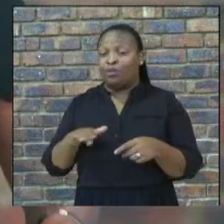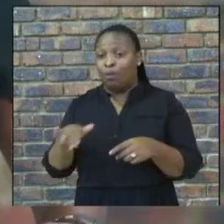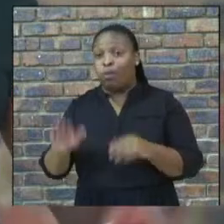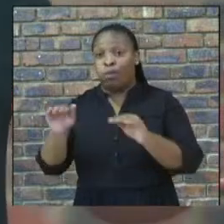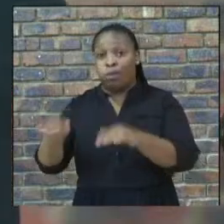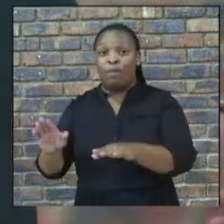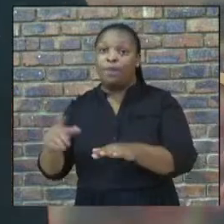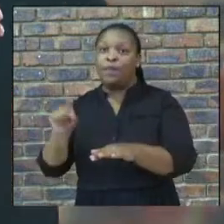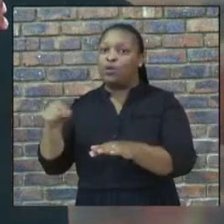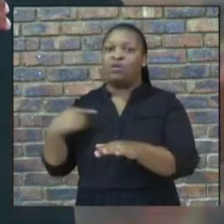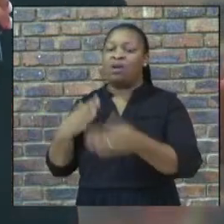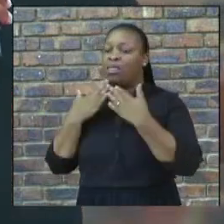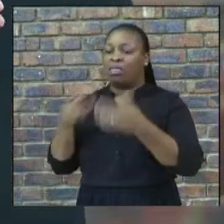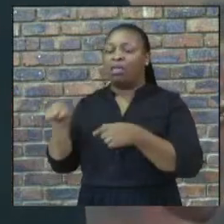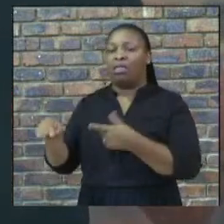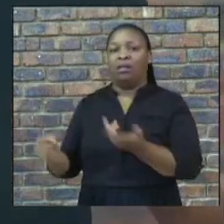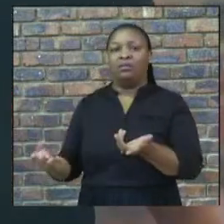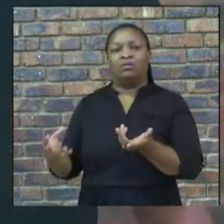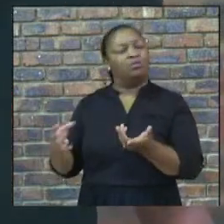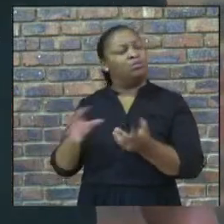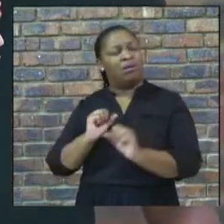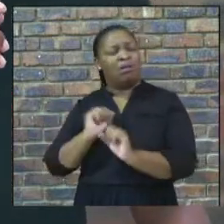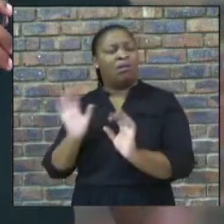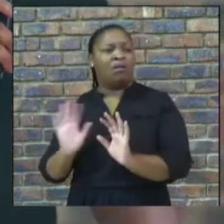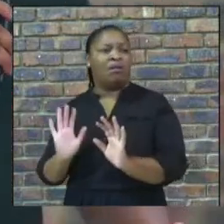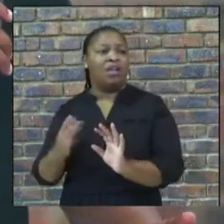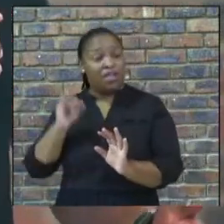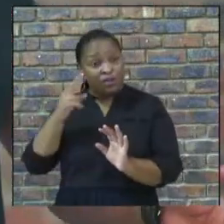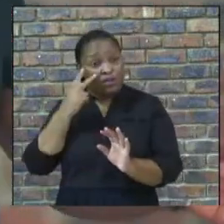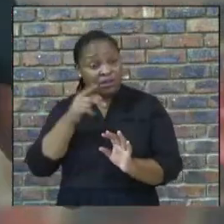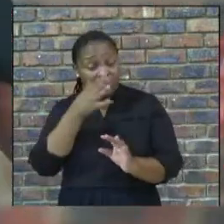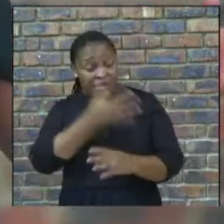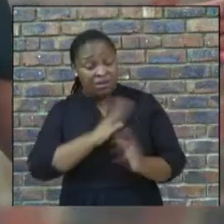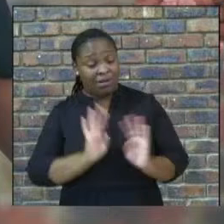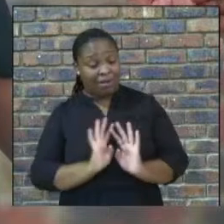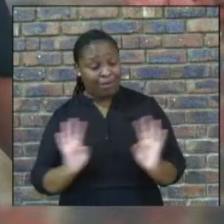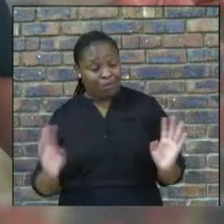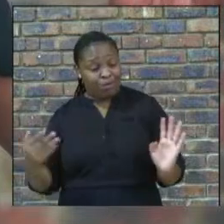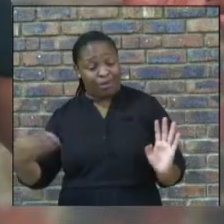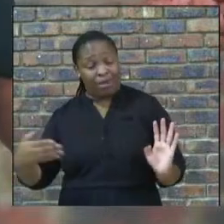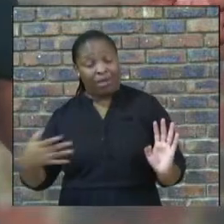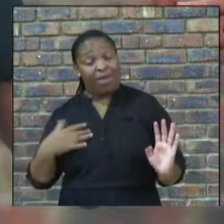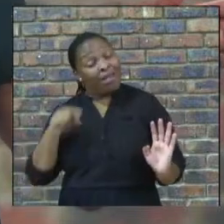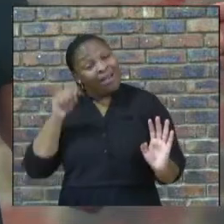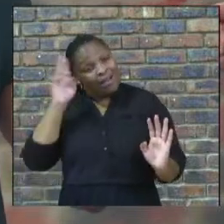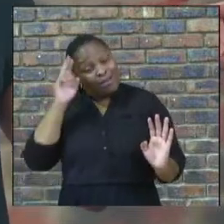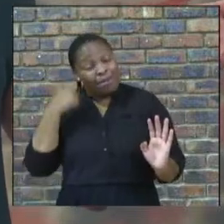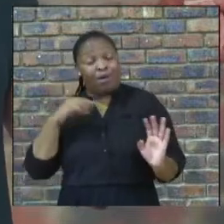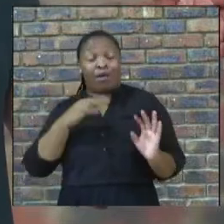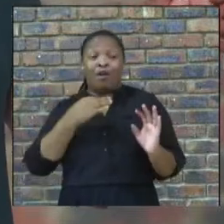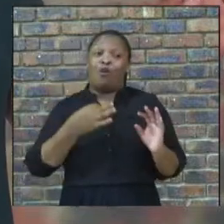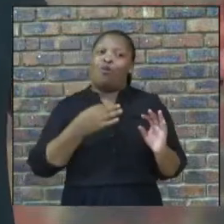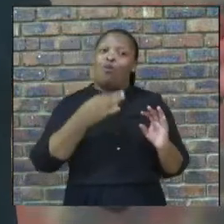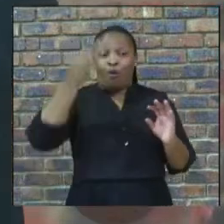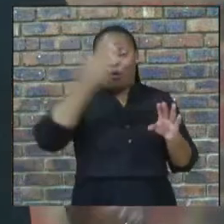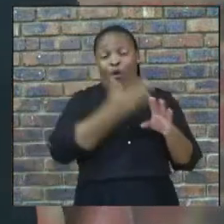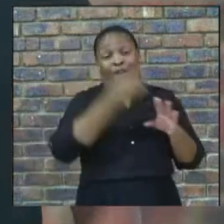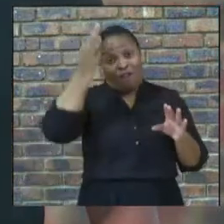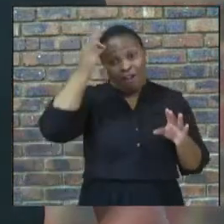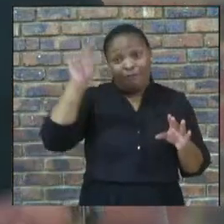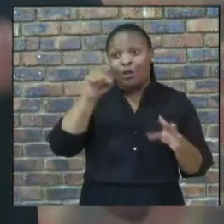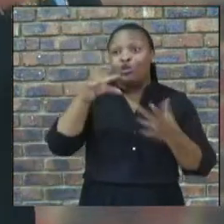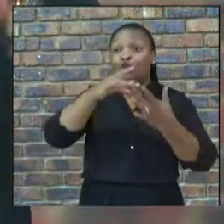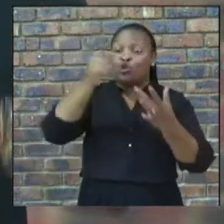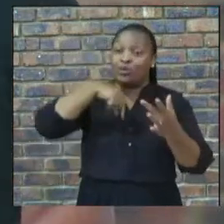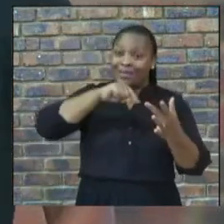ke re. Le rona le re bona re lemo. Re le maloko a parliament ya rona